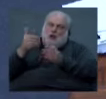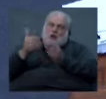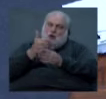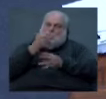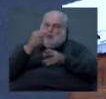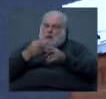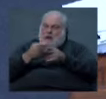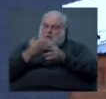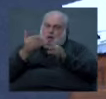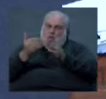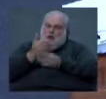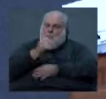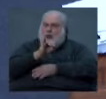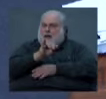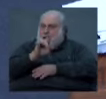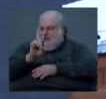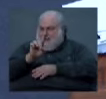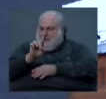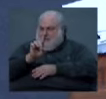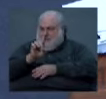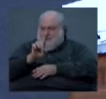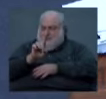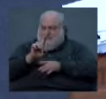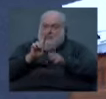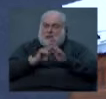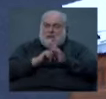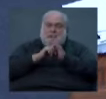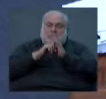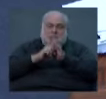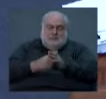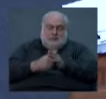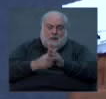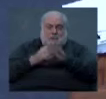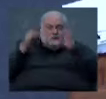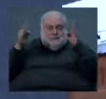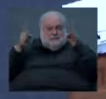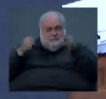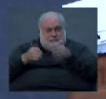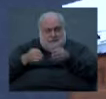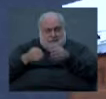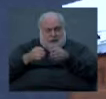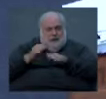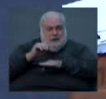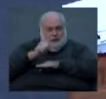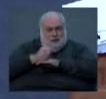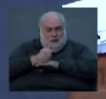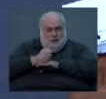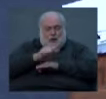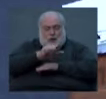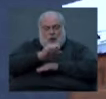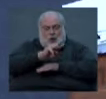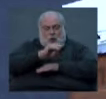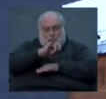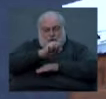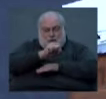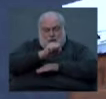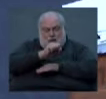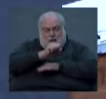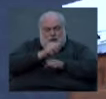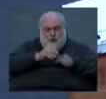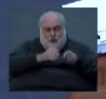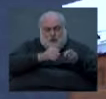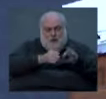name. The Jumpstart is a narrower development concentration bounded by Lewis Street to the west, Maple Street to the